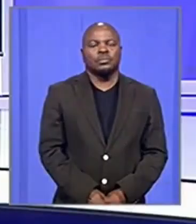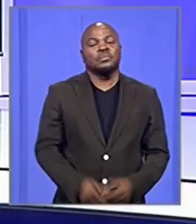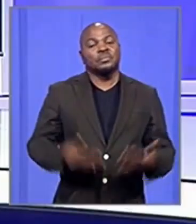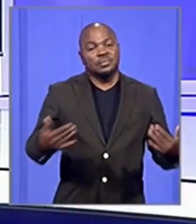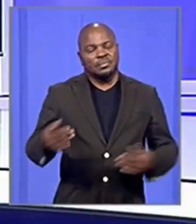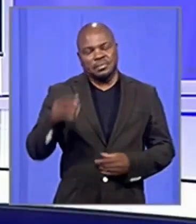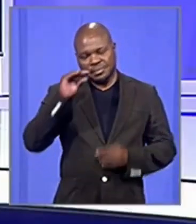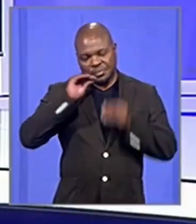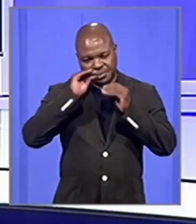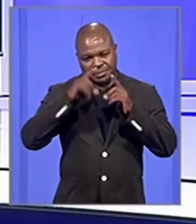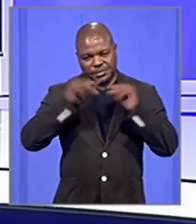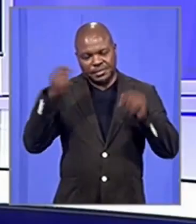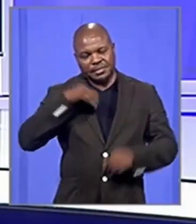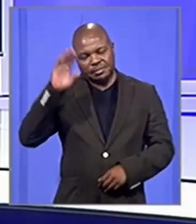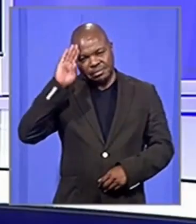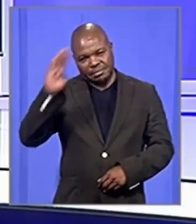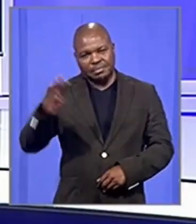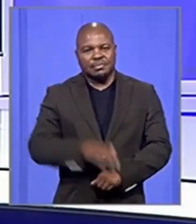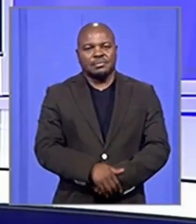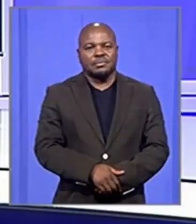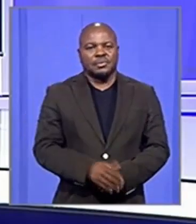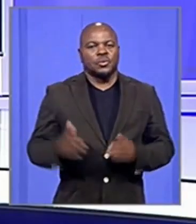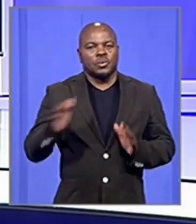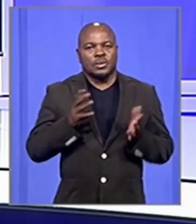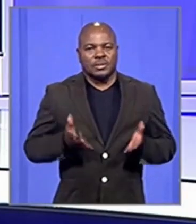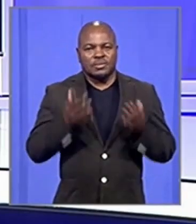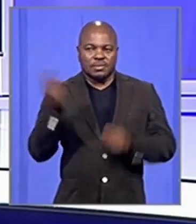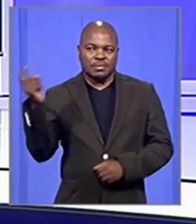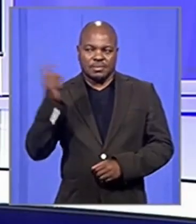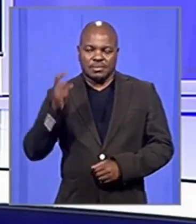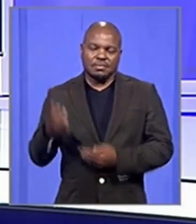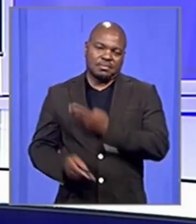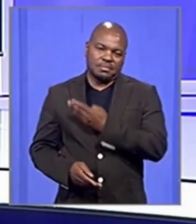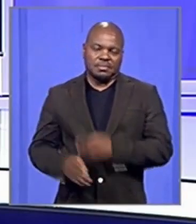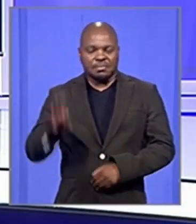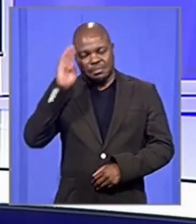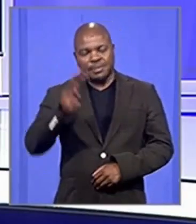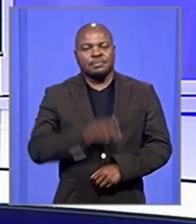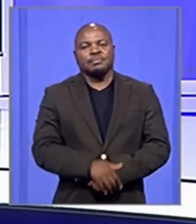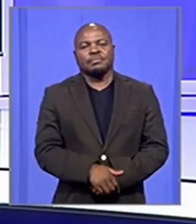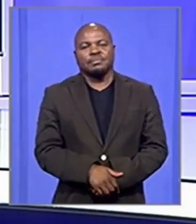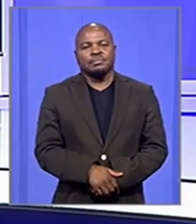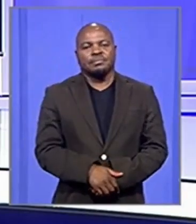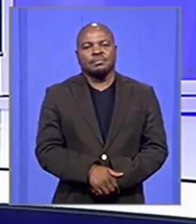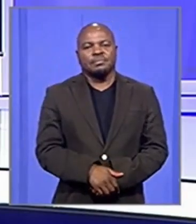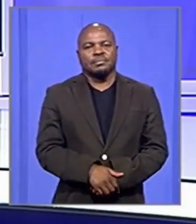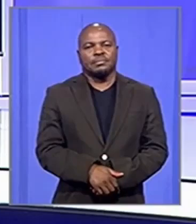Bagesho a ibe boroko go laetela tša maemo a kakanyo ya boso thobela.